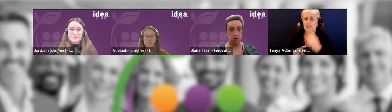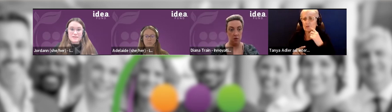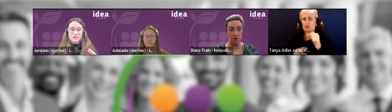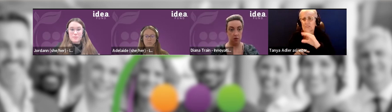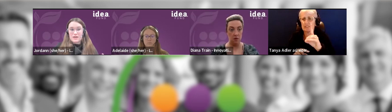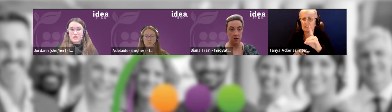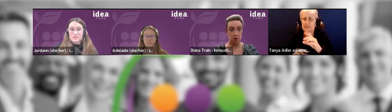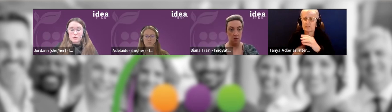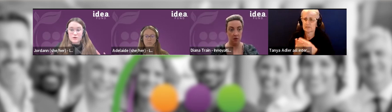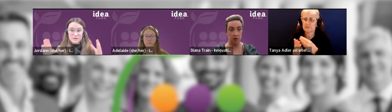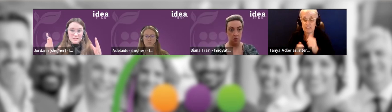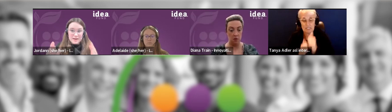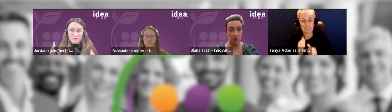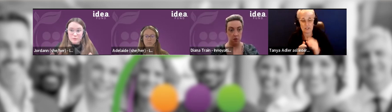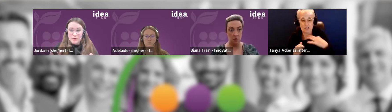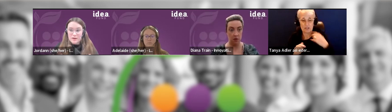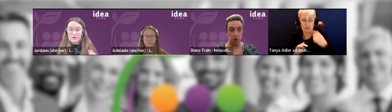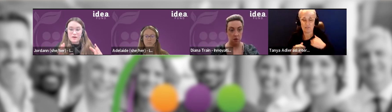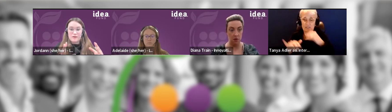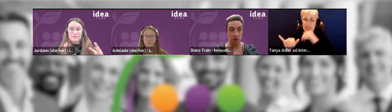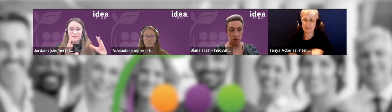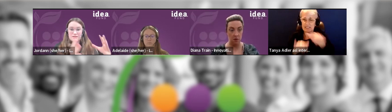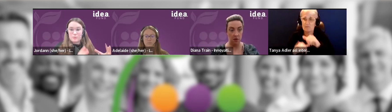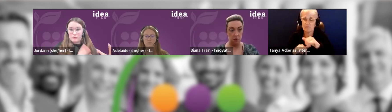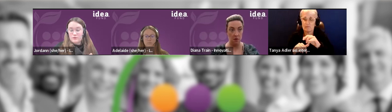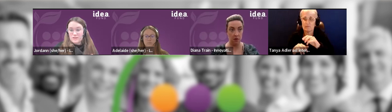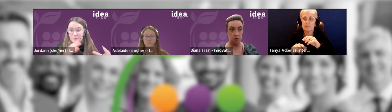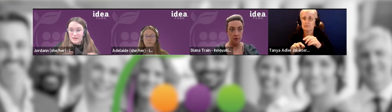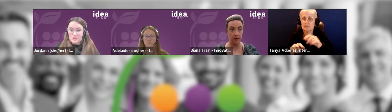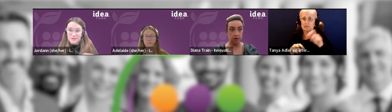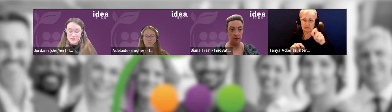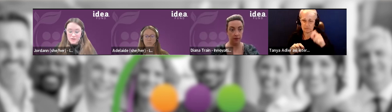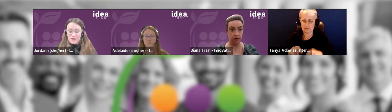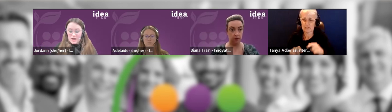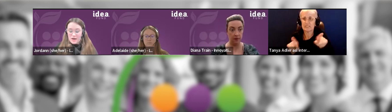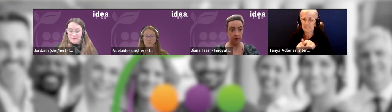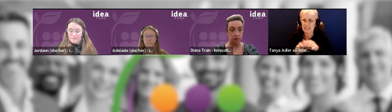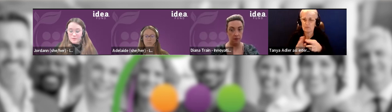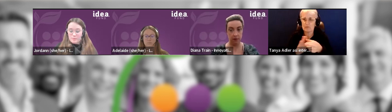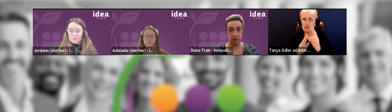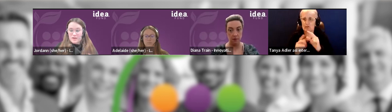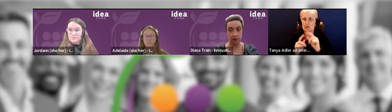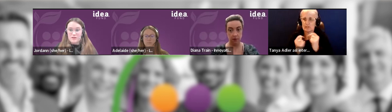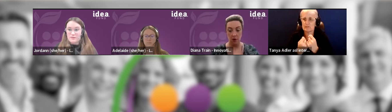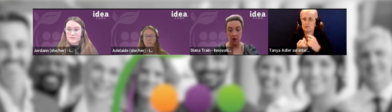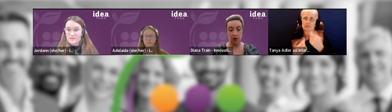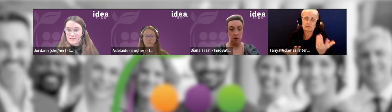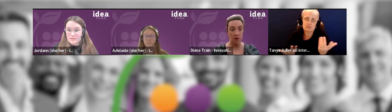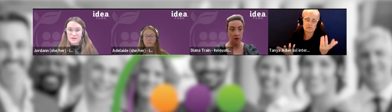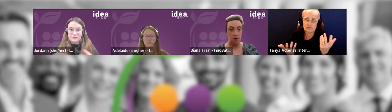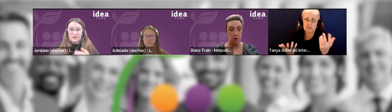And since each application is scored with the same rubric and the same review team at each center, the possibility